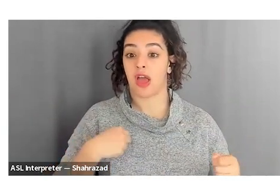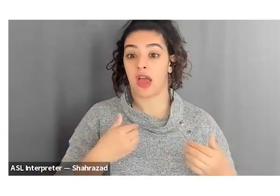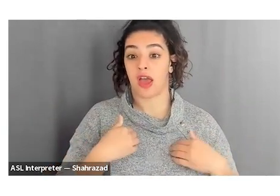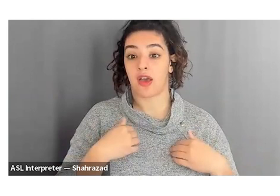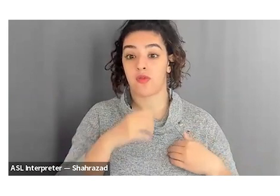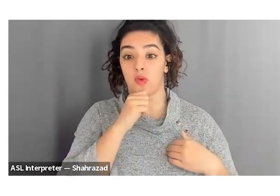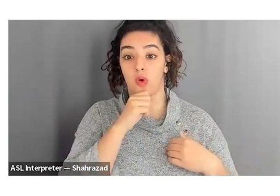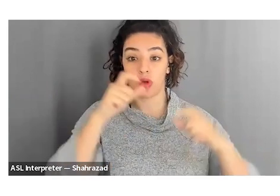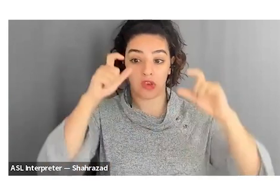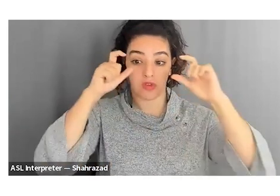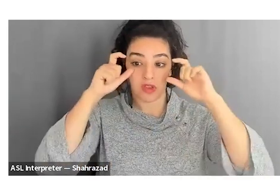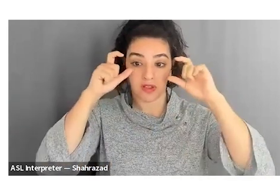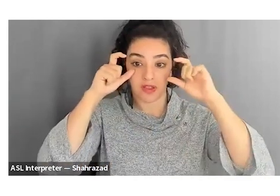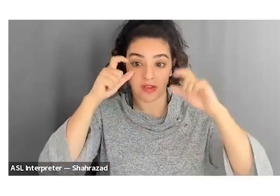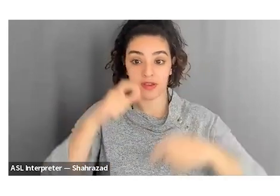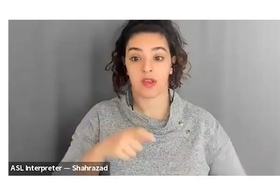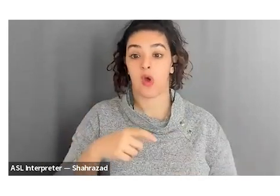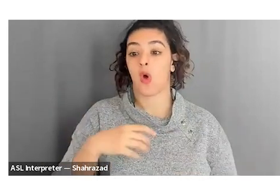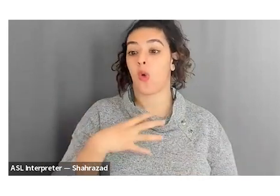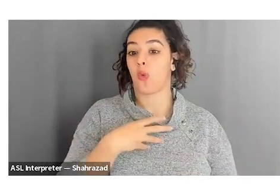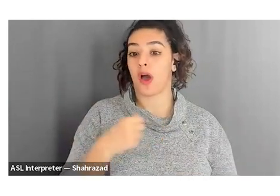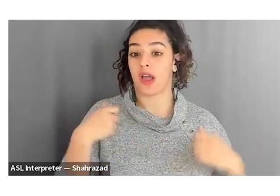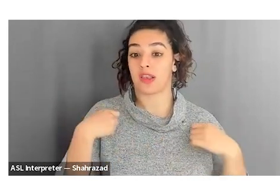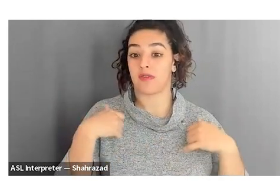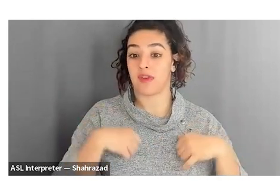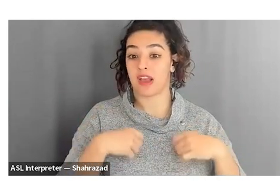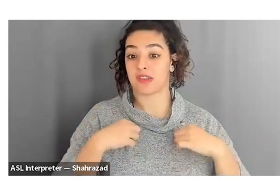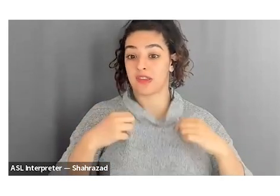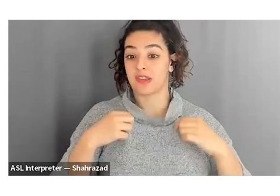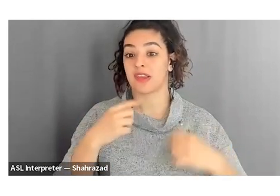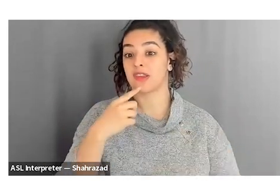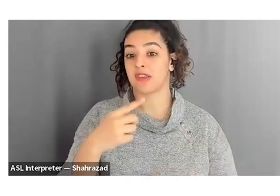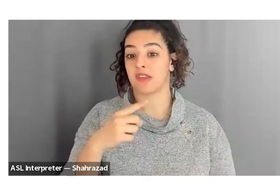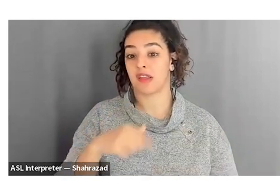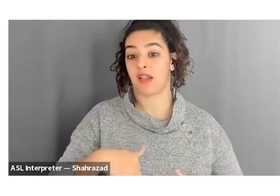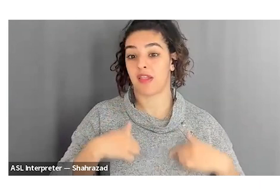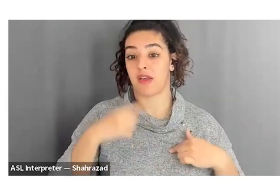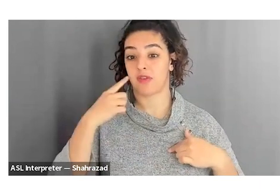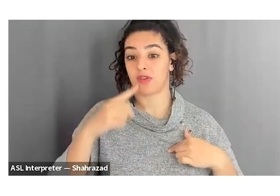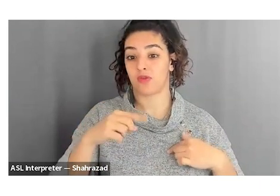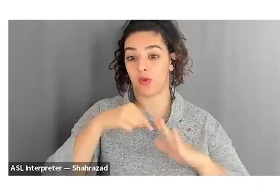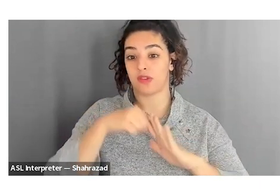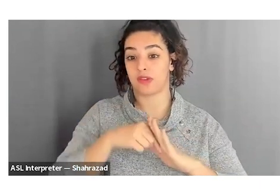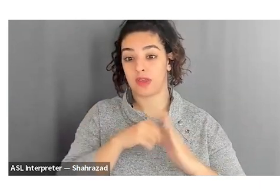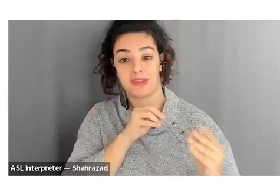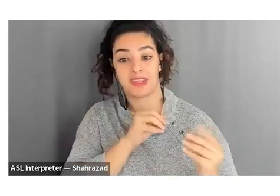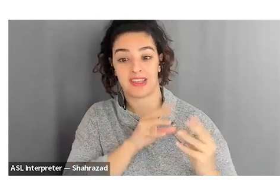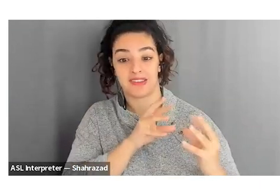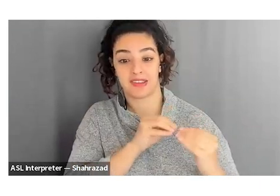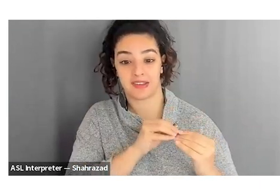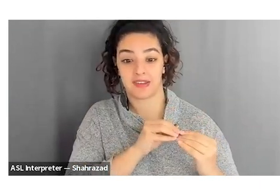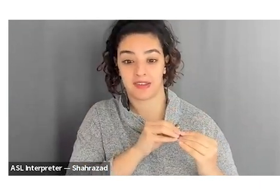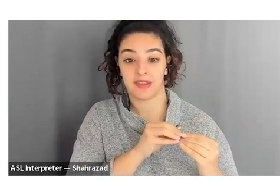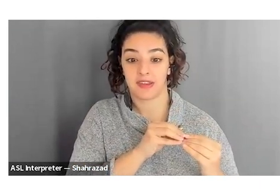a sleeveless white vest that says, "Life is for deep kisses, strange adventures, midnight